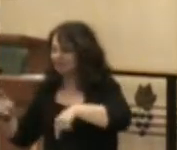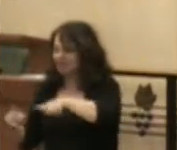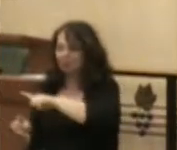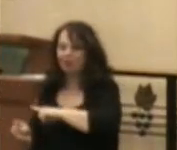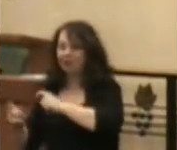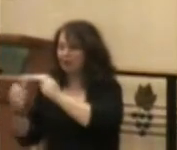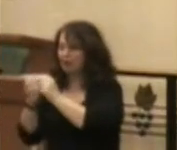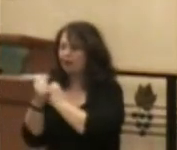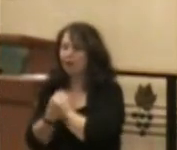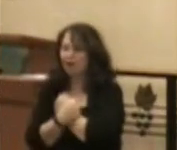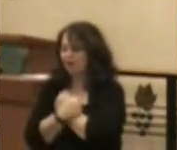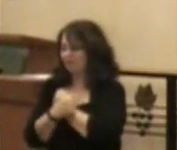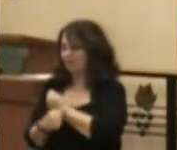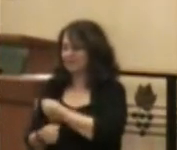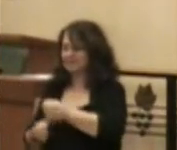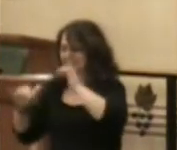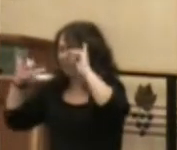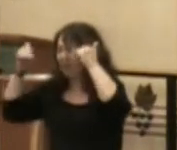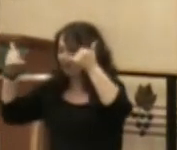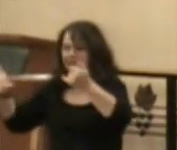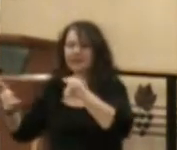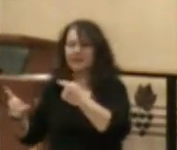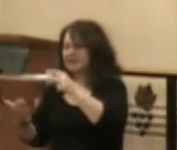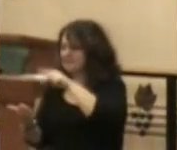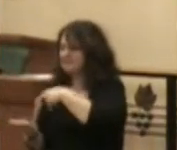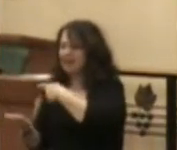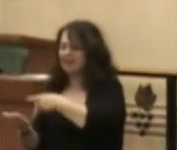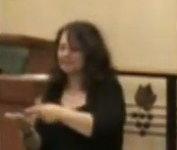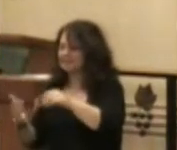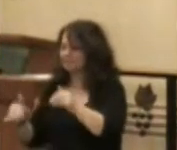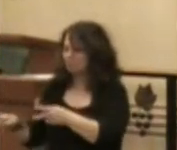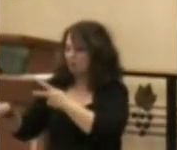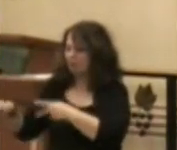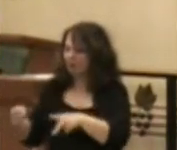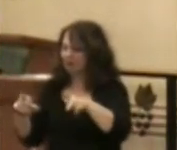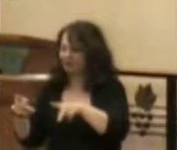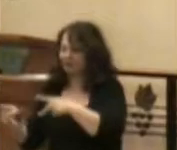to the calf. They dance around the calf.